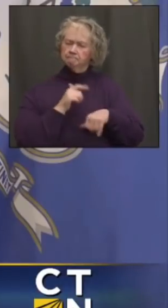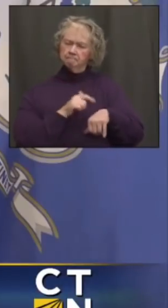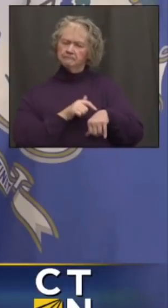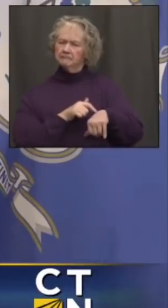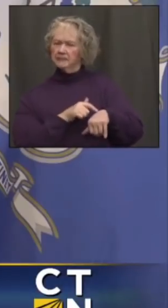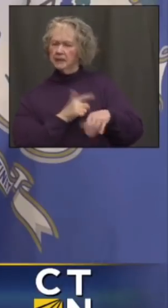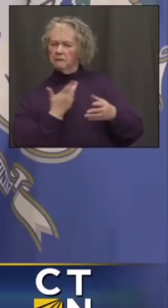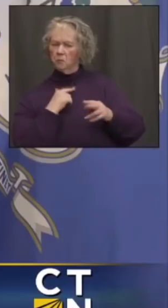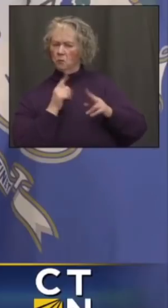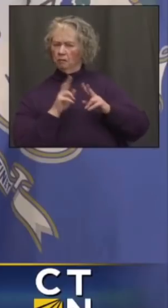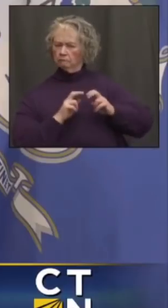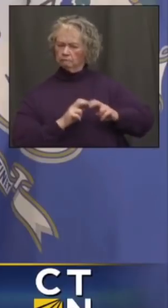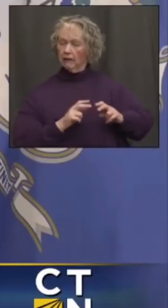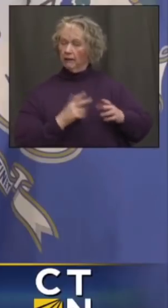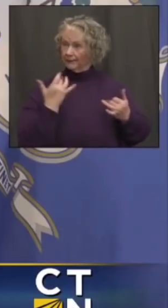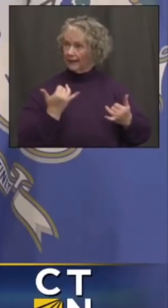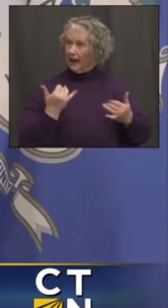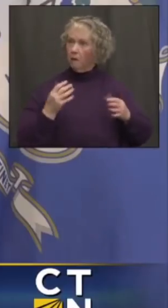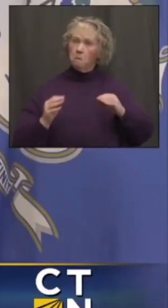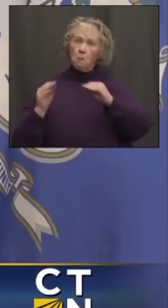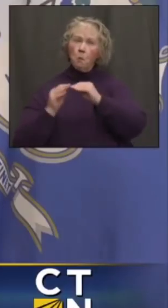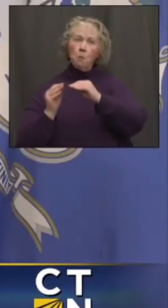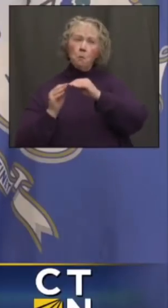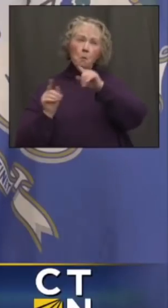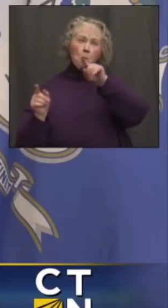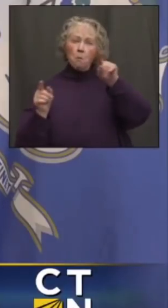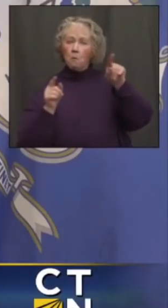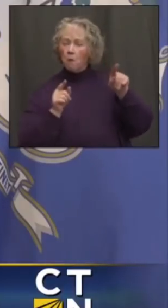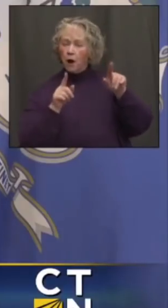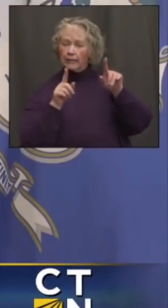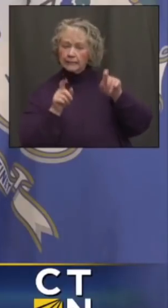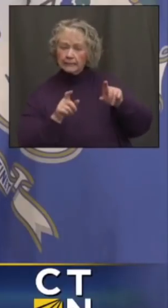good? Yeah, I was talking to Paul about that. He,